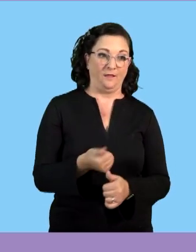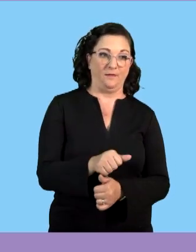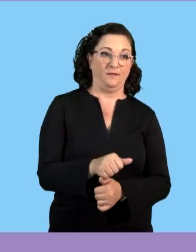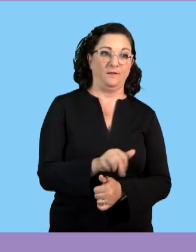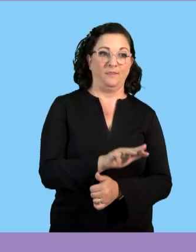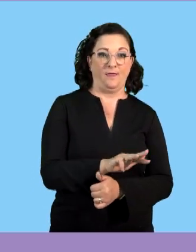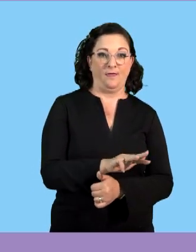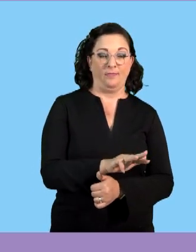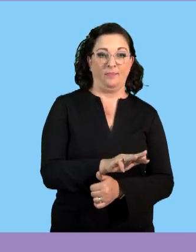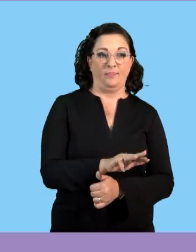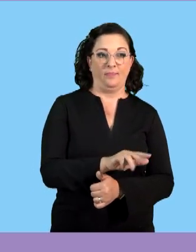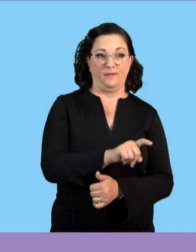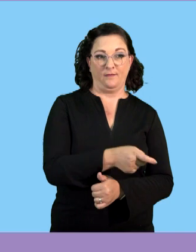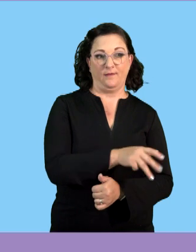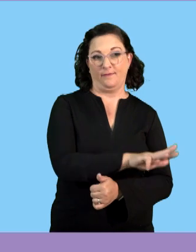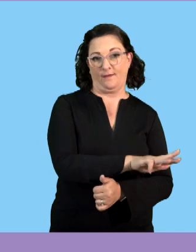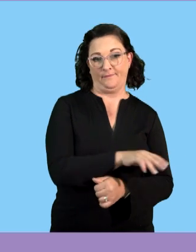now we can continue to write our